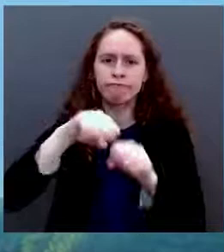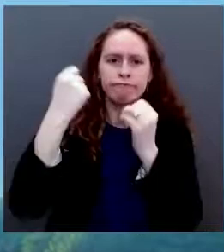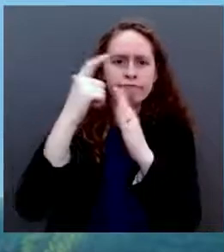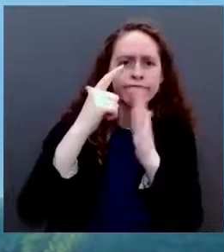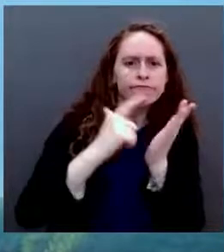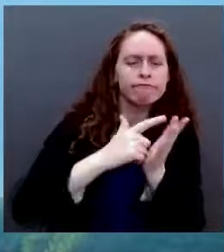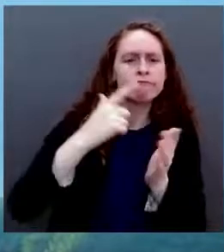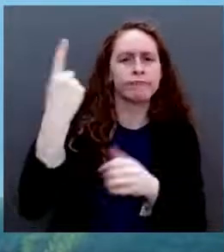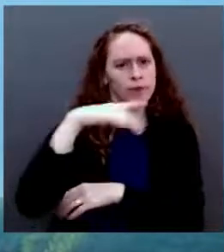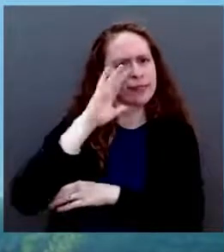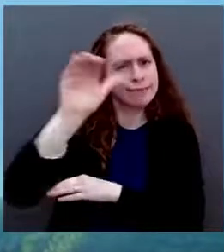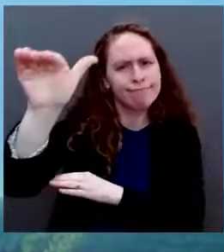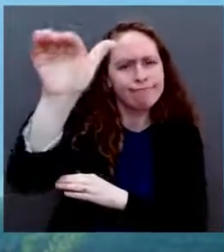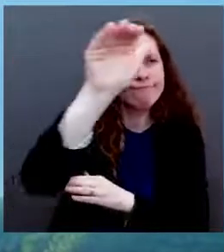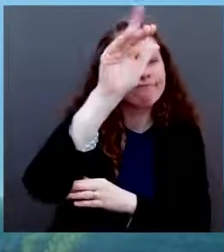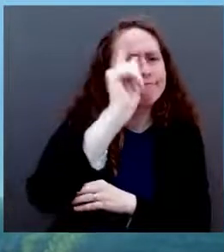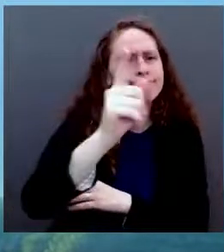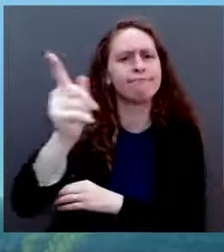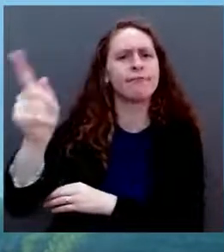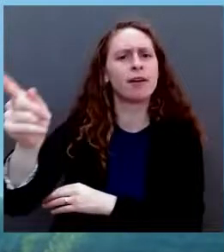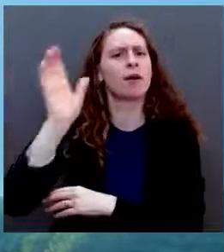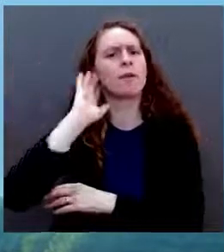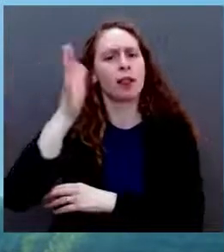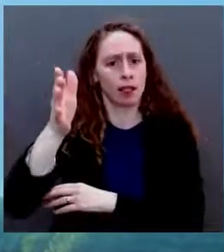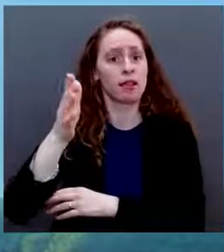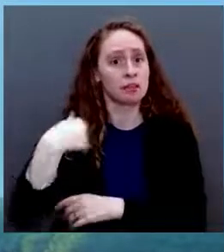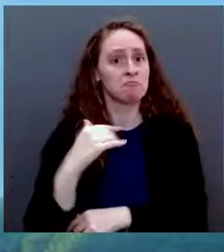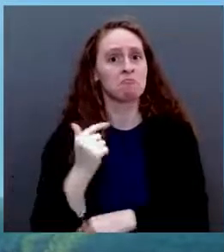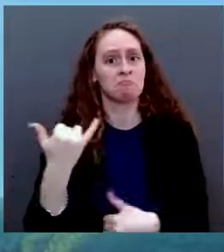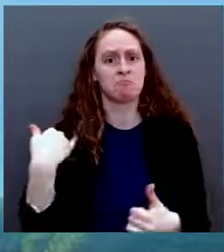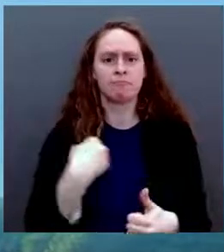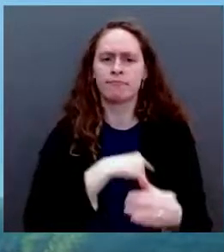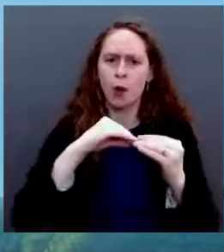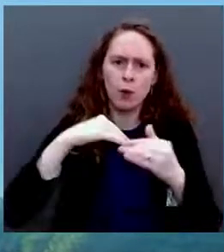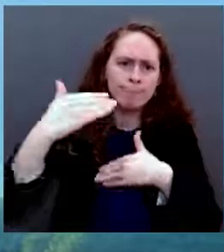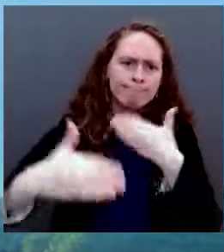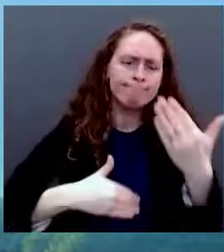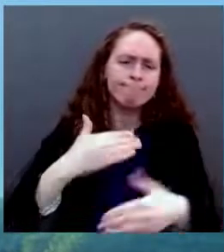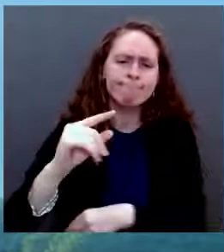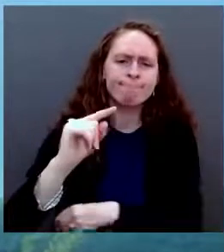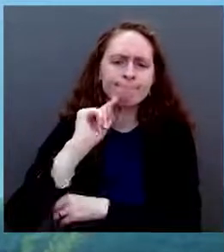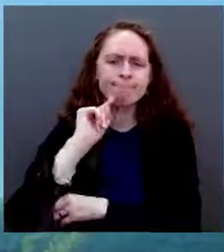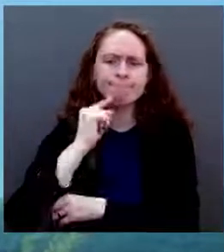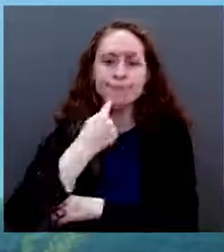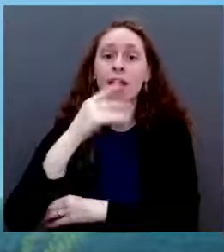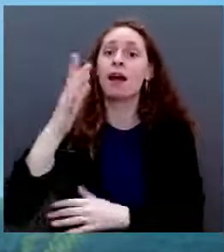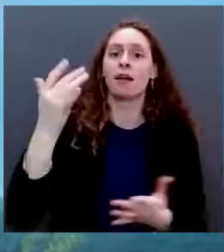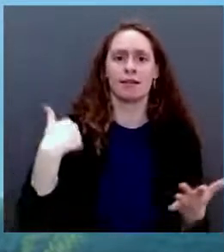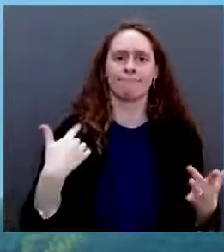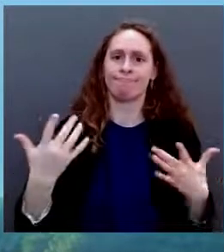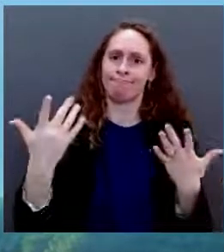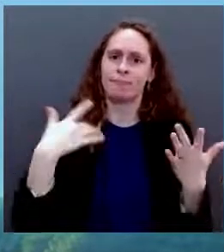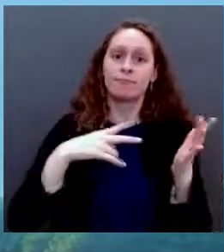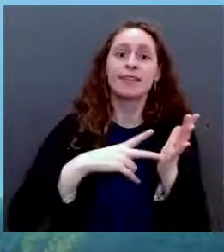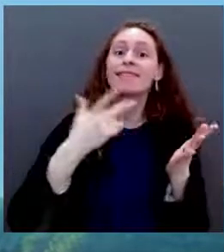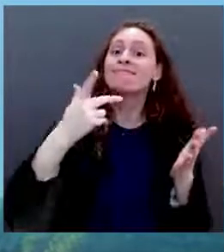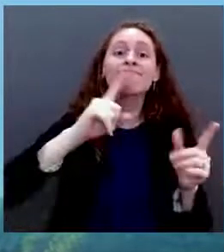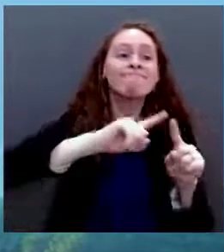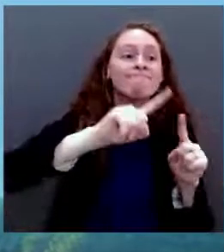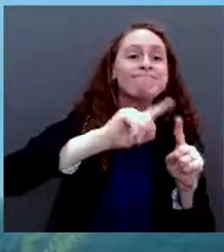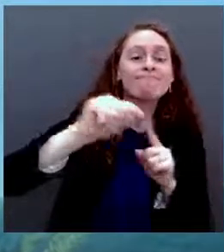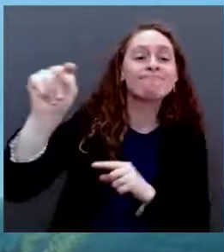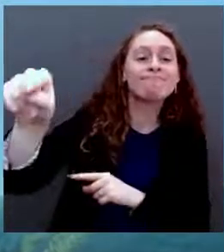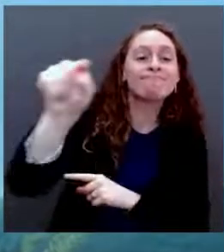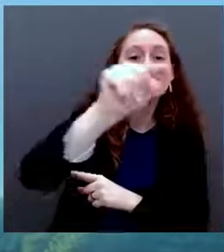about giving the consumers choice and a break at the grocery store. And it's exciting work. And we at USDA are really engaged in this and